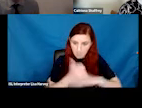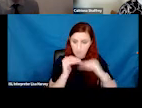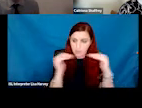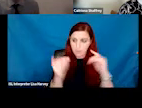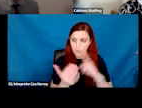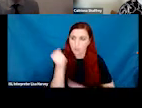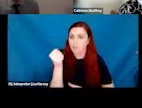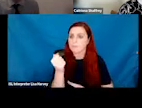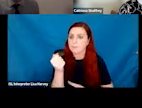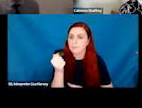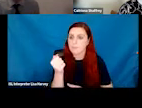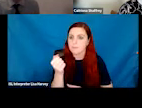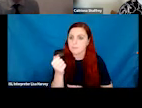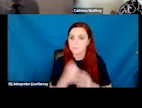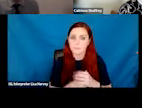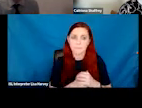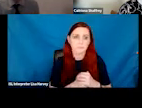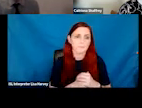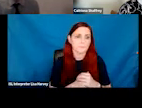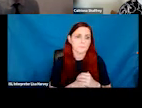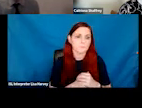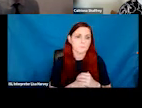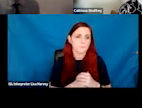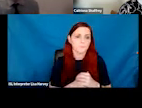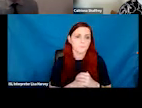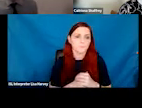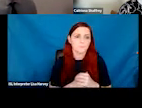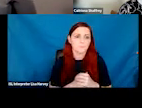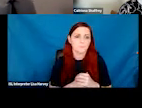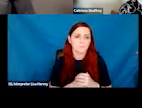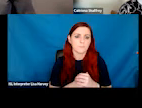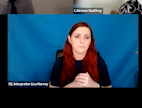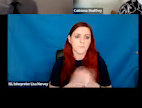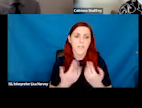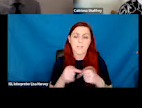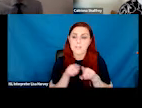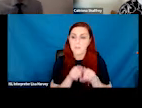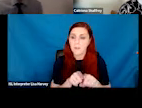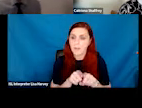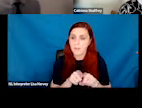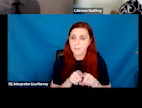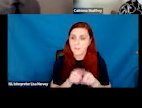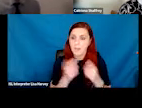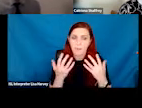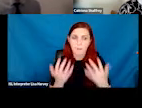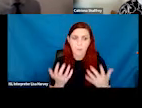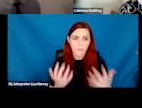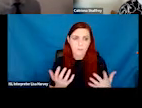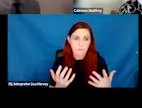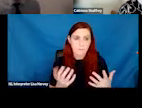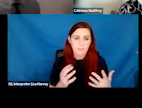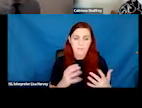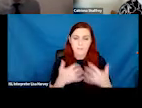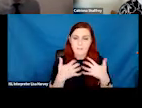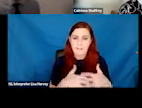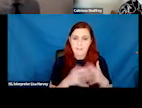are being met. Similarly, At the moment, Technical Guidance Document